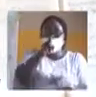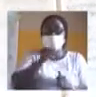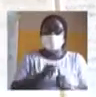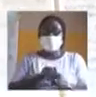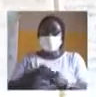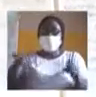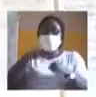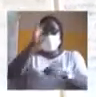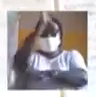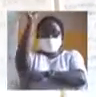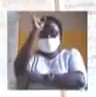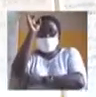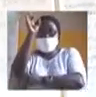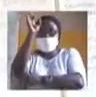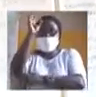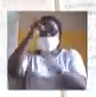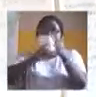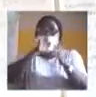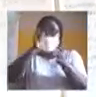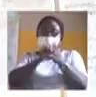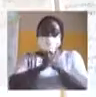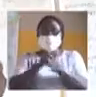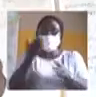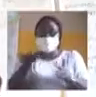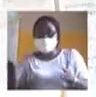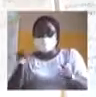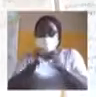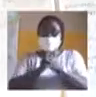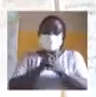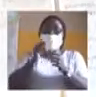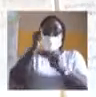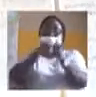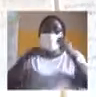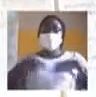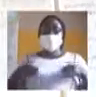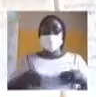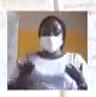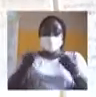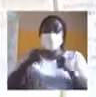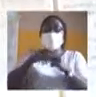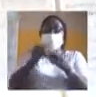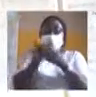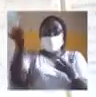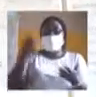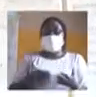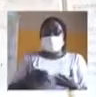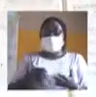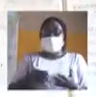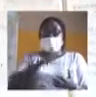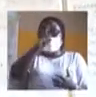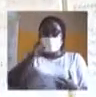that is usually in high demand? I know your guess will be as good as mine.